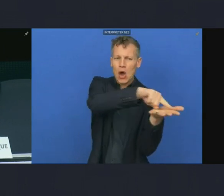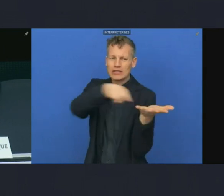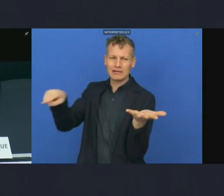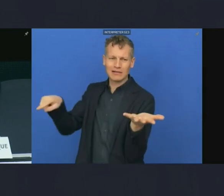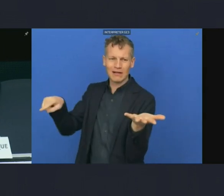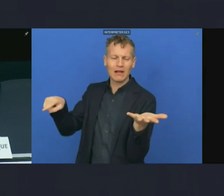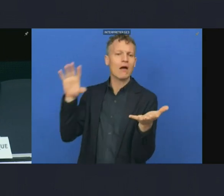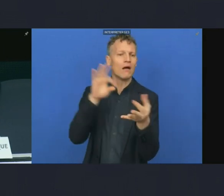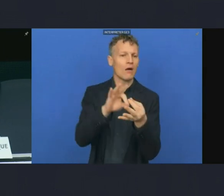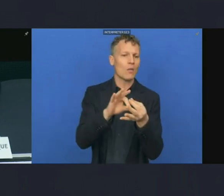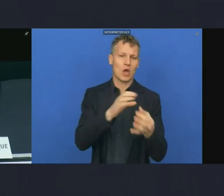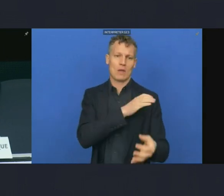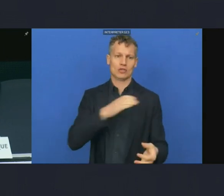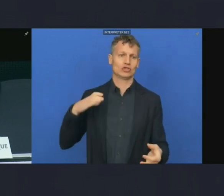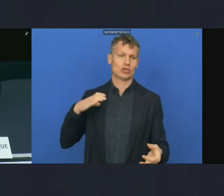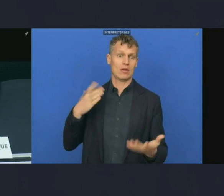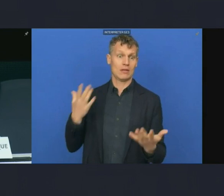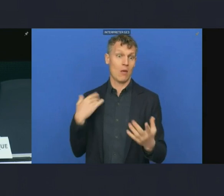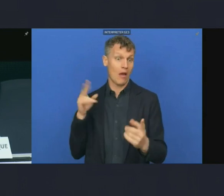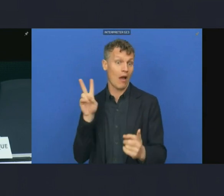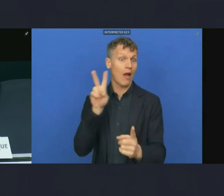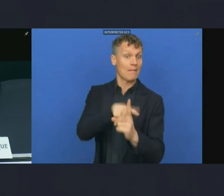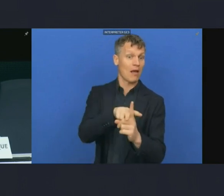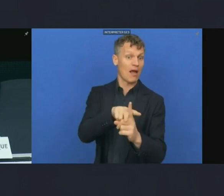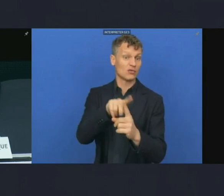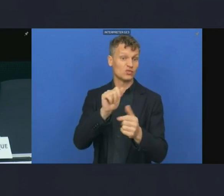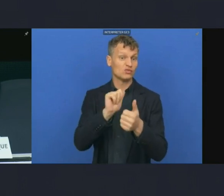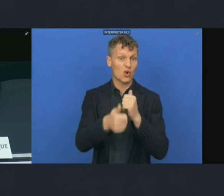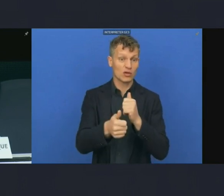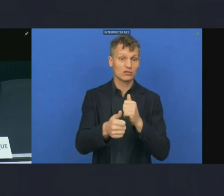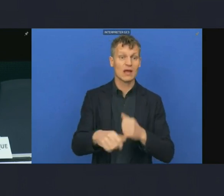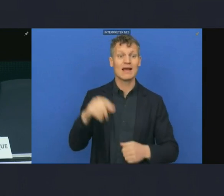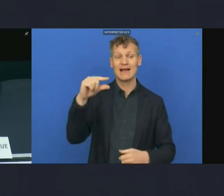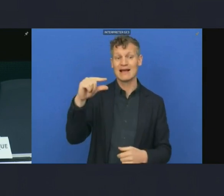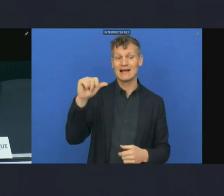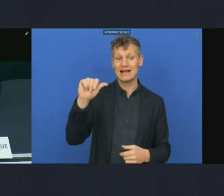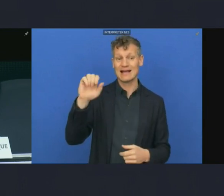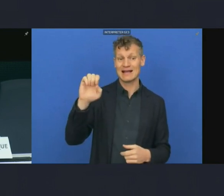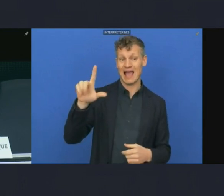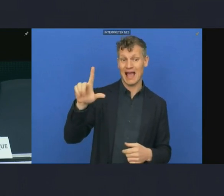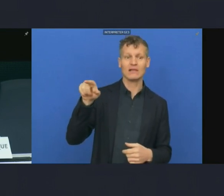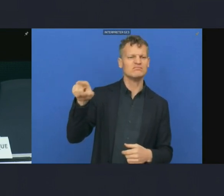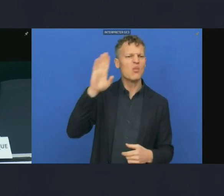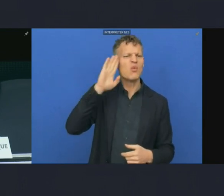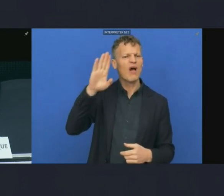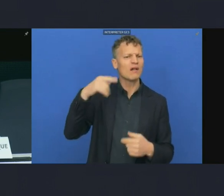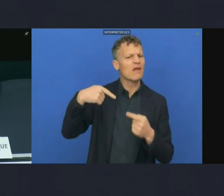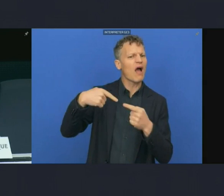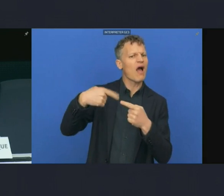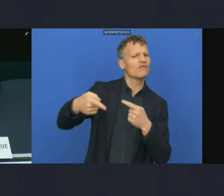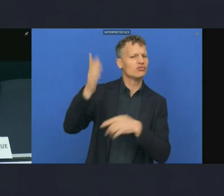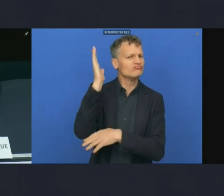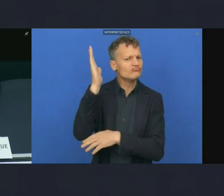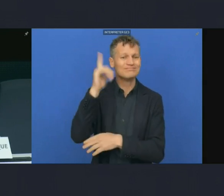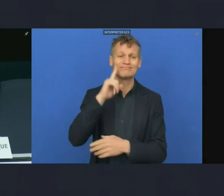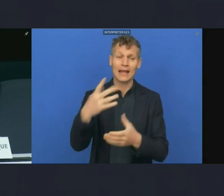Huh? And Gael will mention them again later, but they are about inclusion, they are environment and climate change,